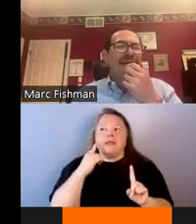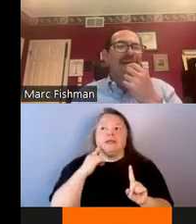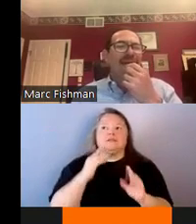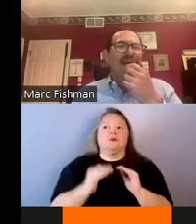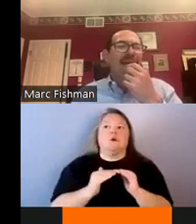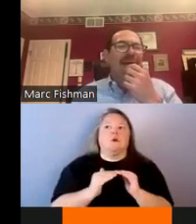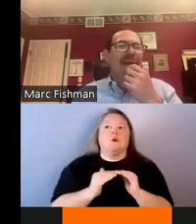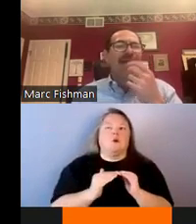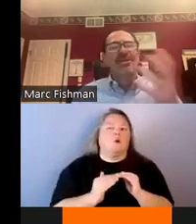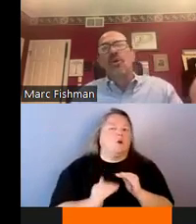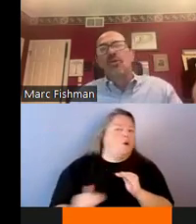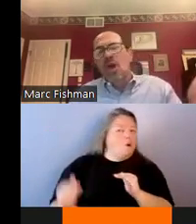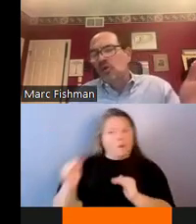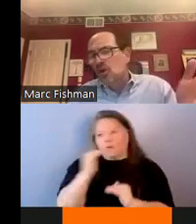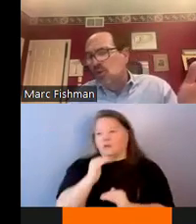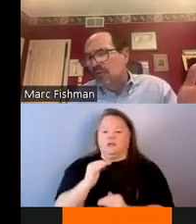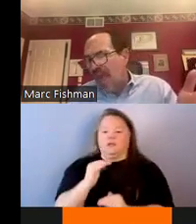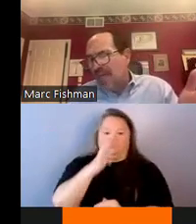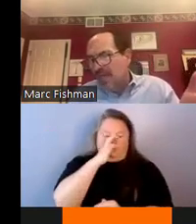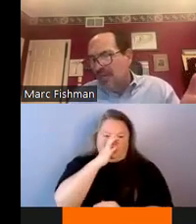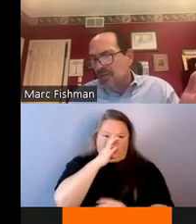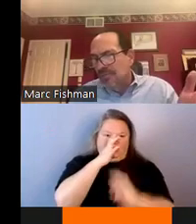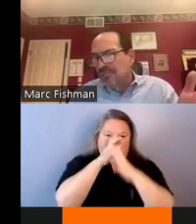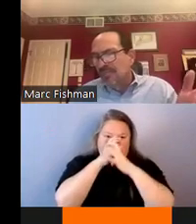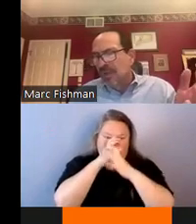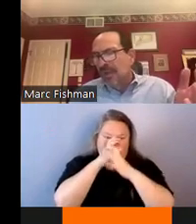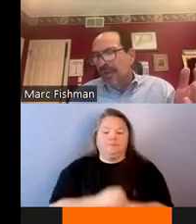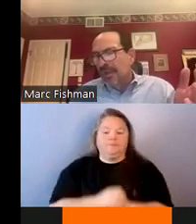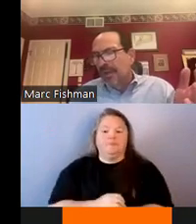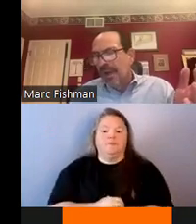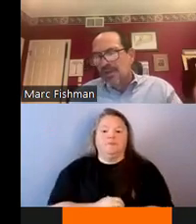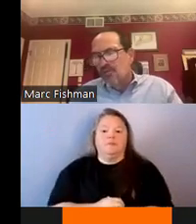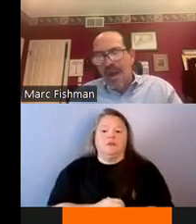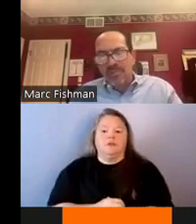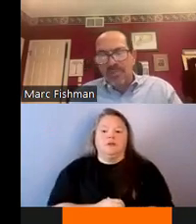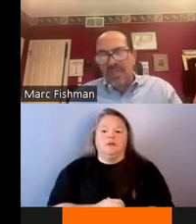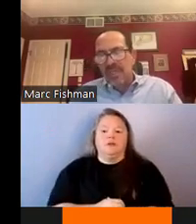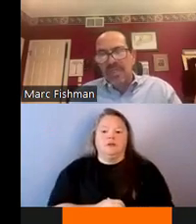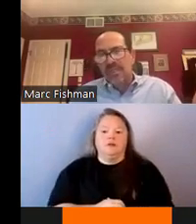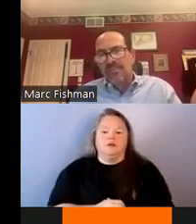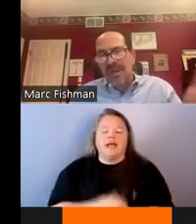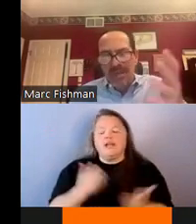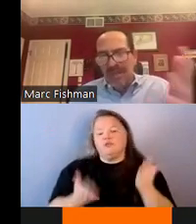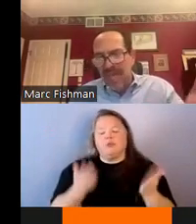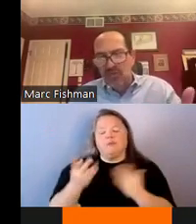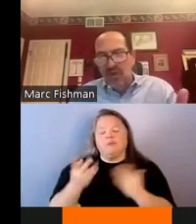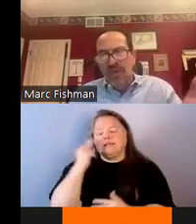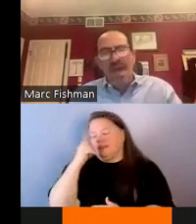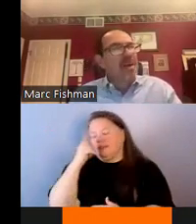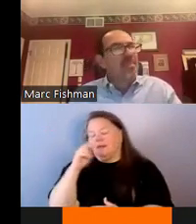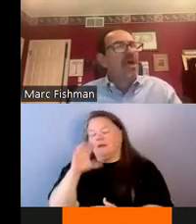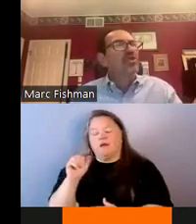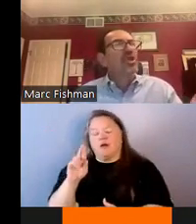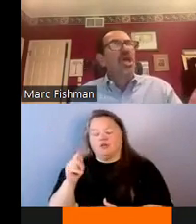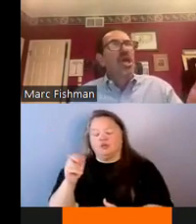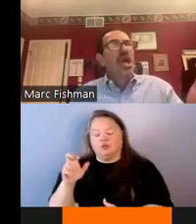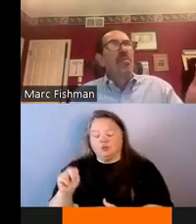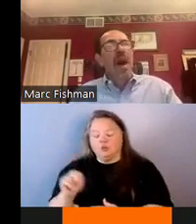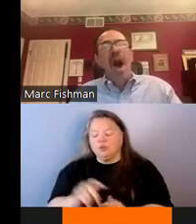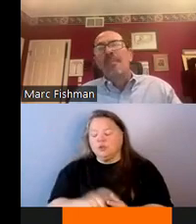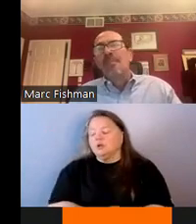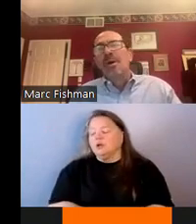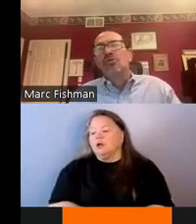way. And, you know, the cartoon of that is, you've probably seen this, maybe I'm exaggerating, but not by